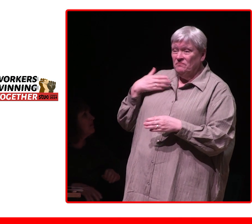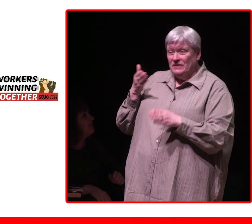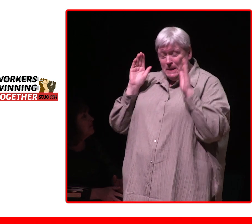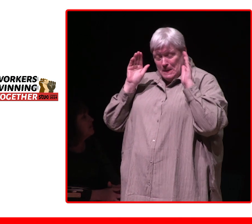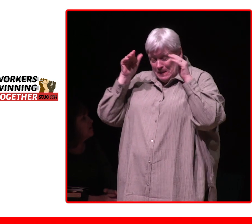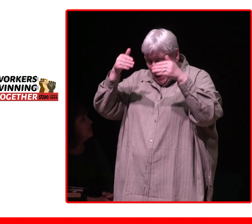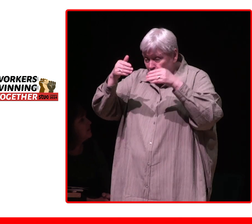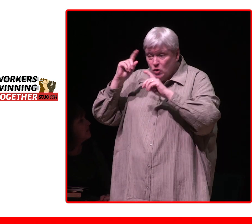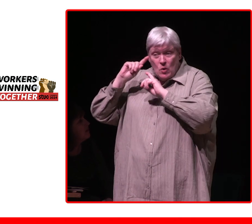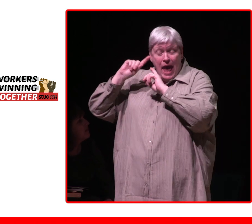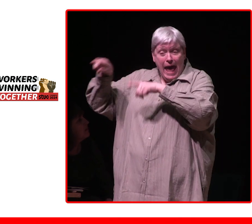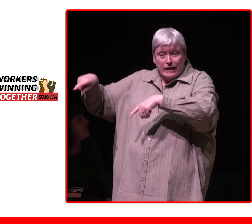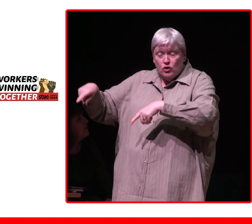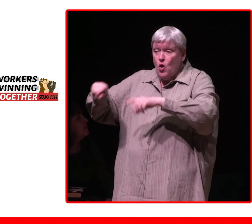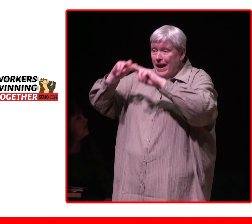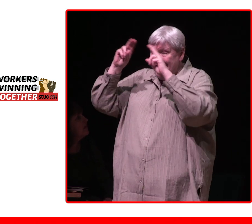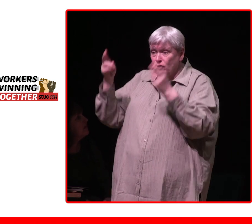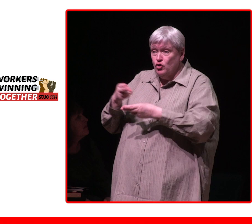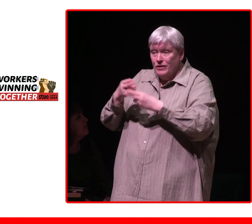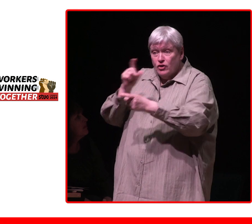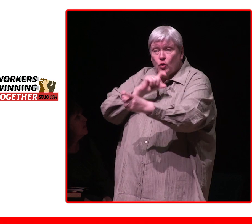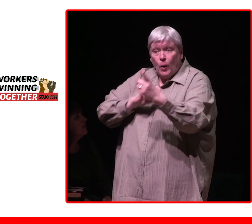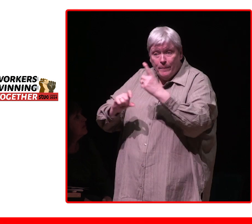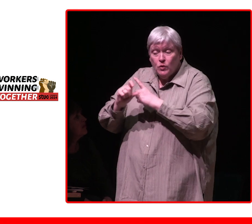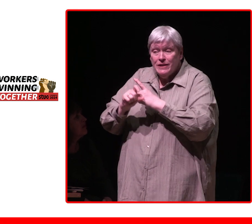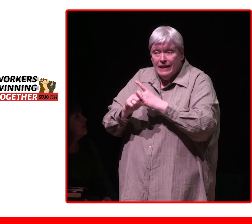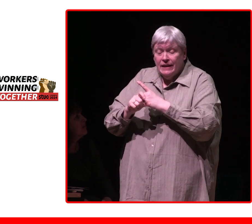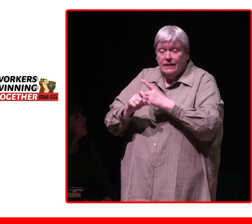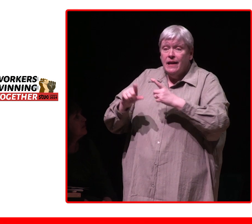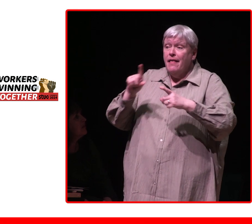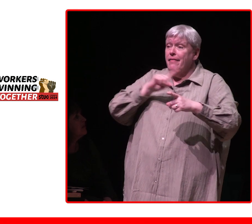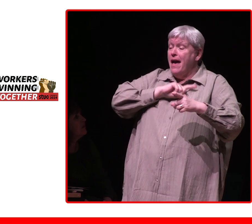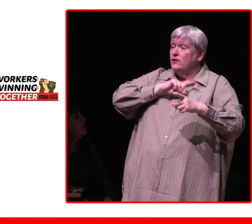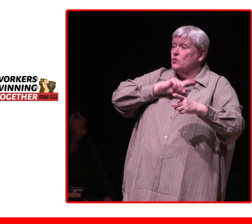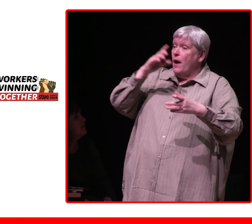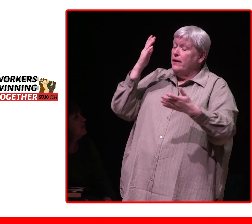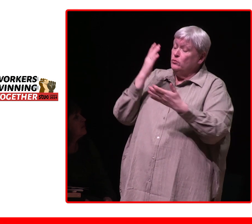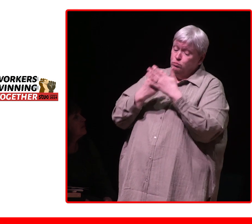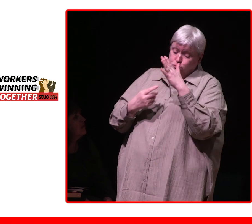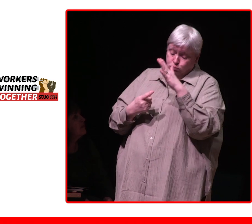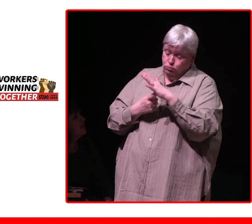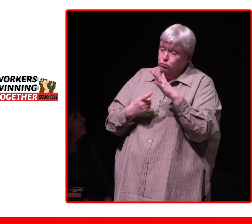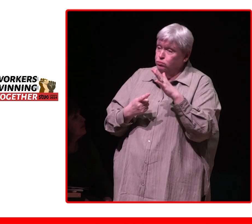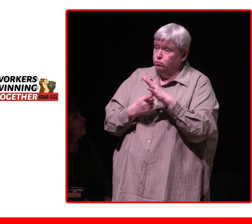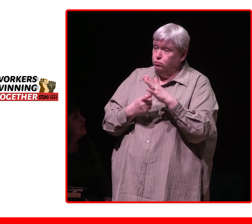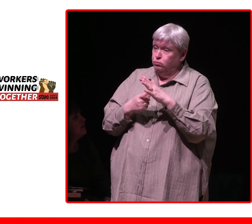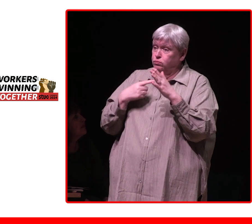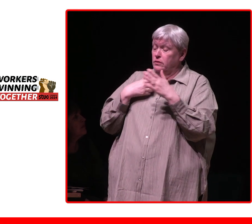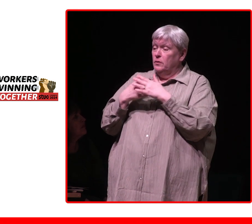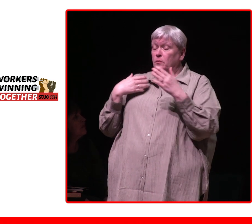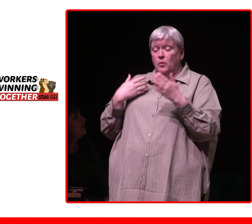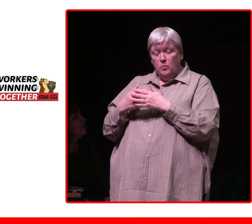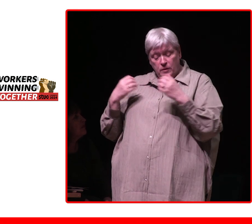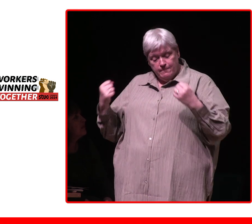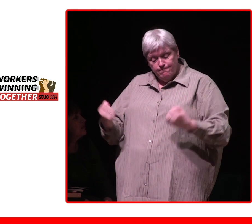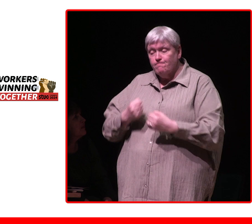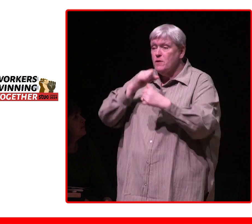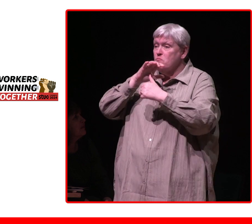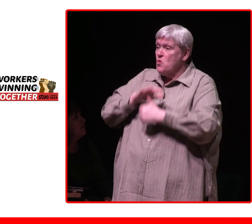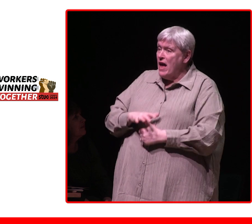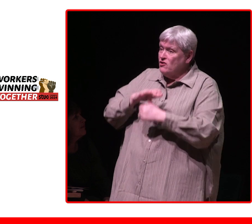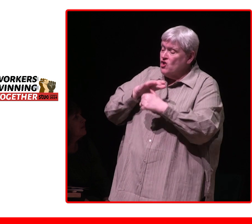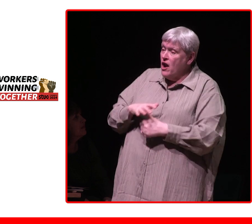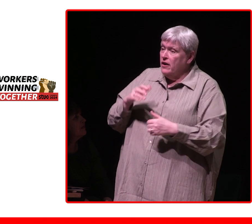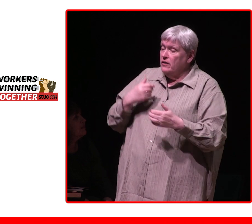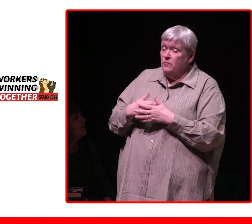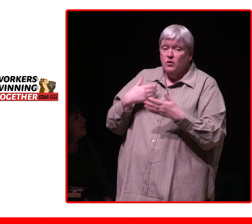the concerns of the international community. That's why it's so important that we turn up the heat with a well-planned